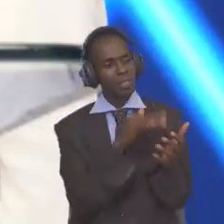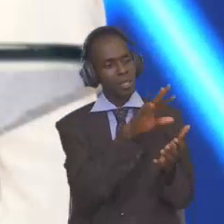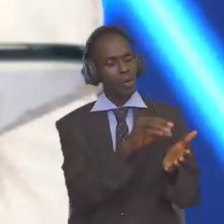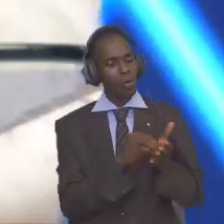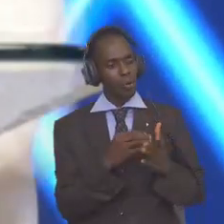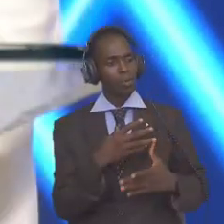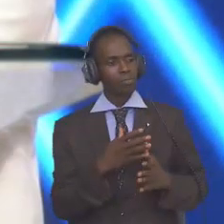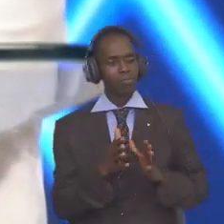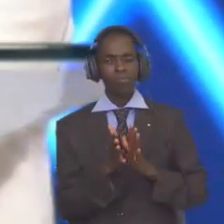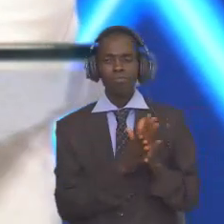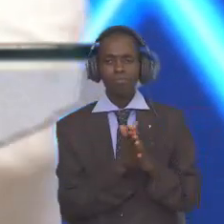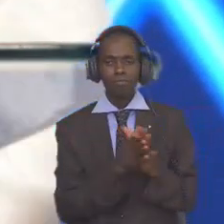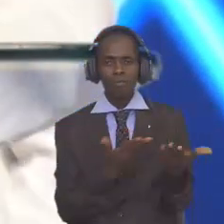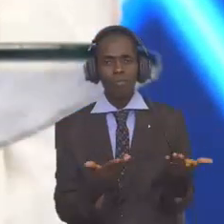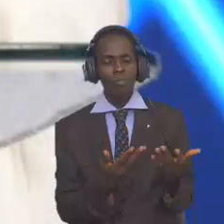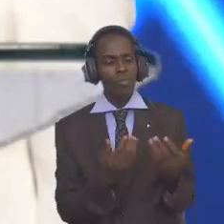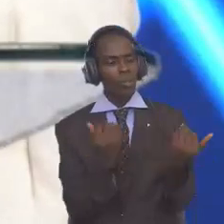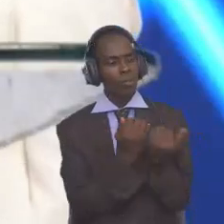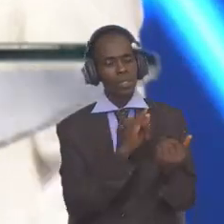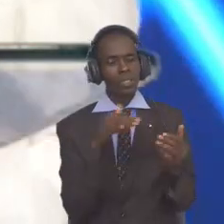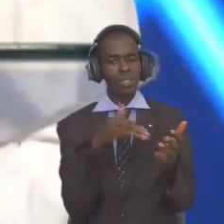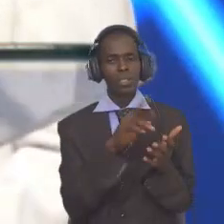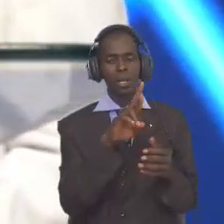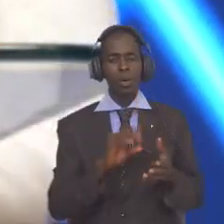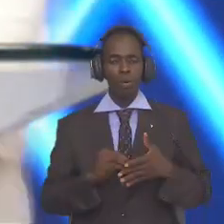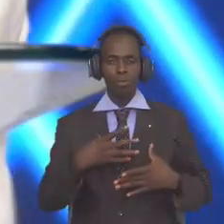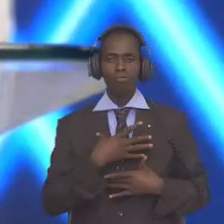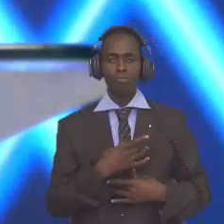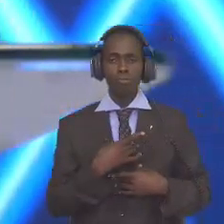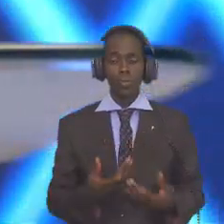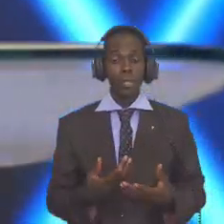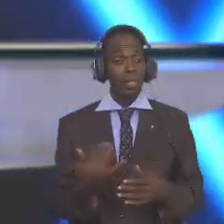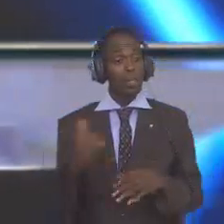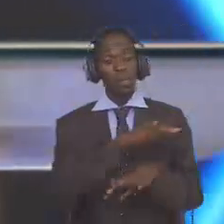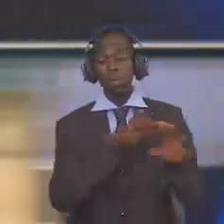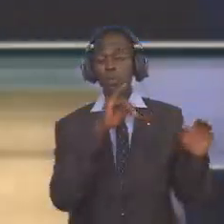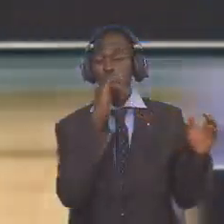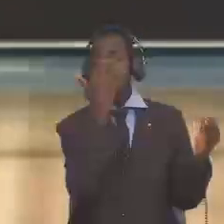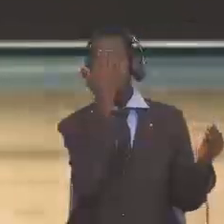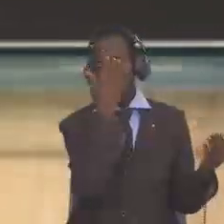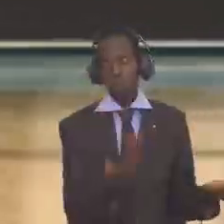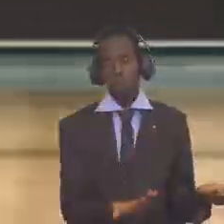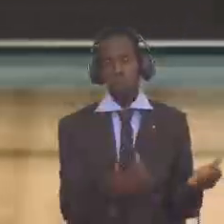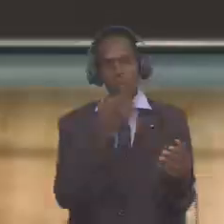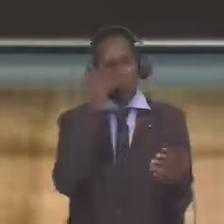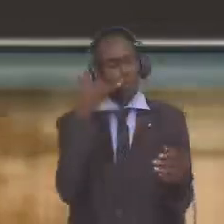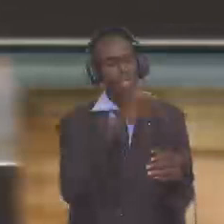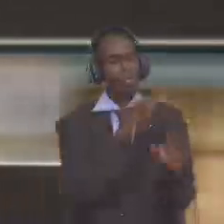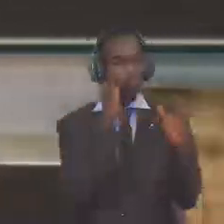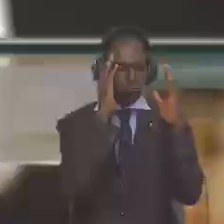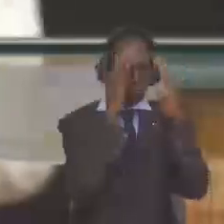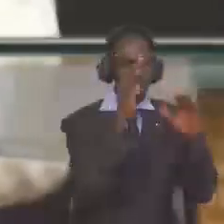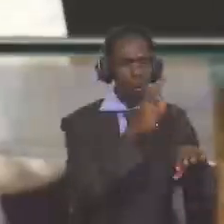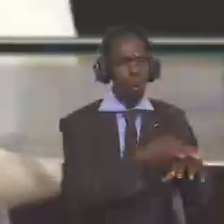interest. And they're working against their own progress. But they don't know, because they're looking at one